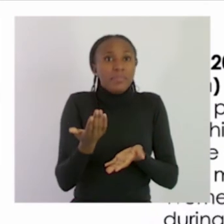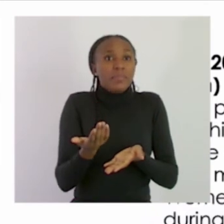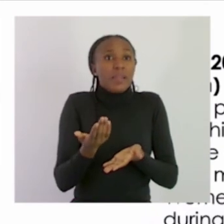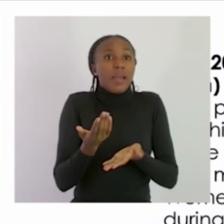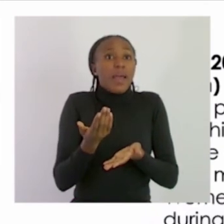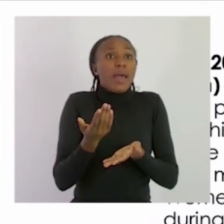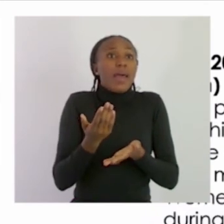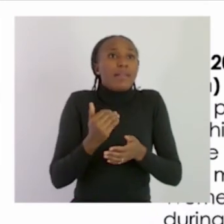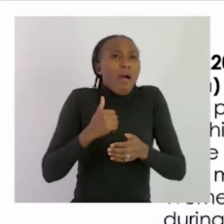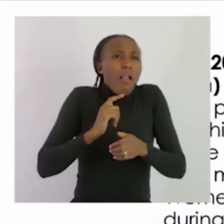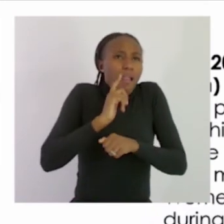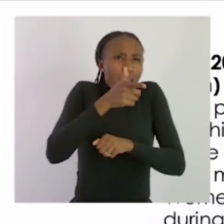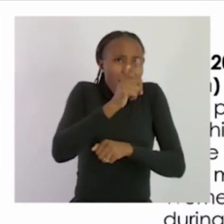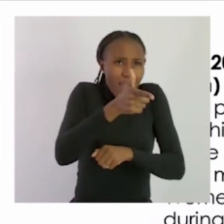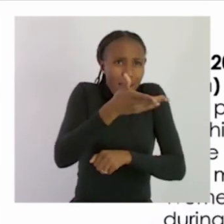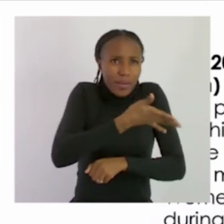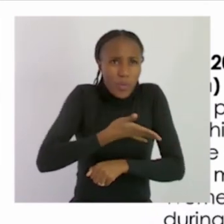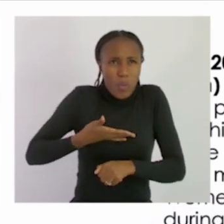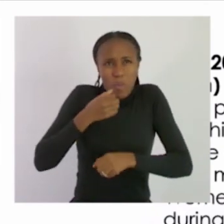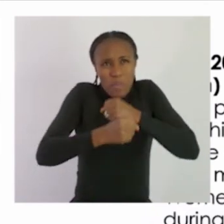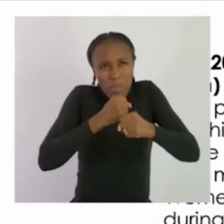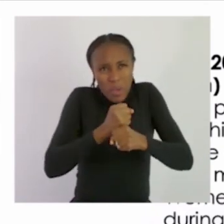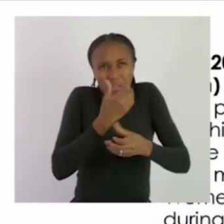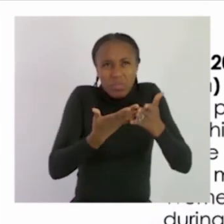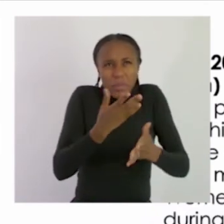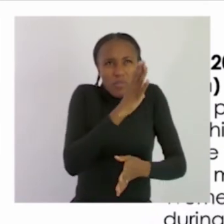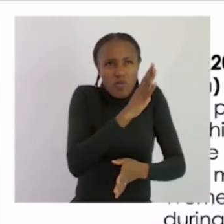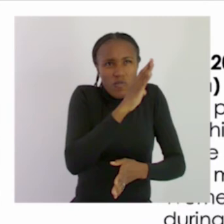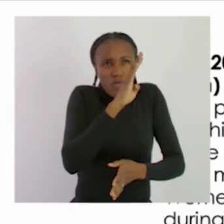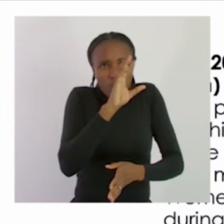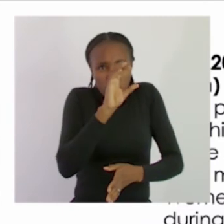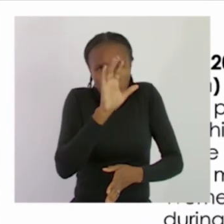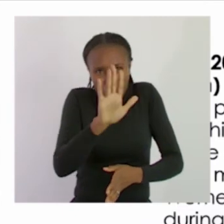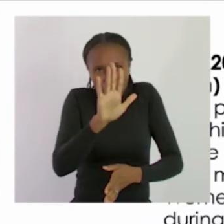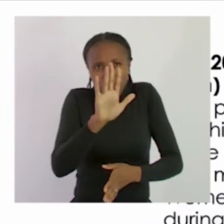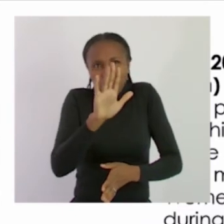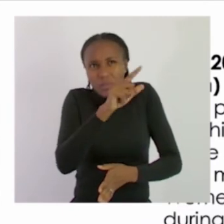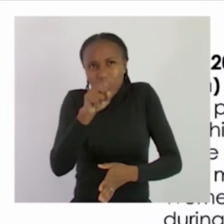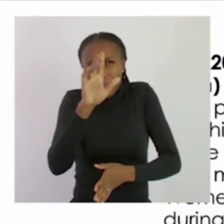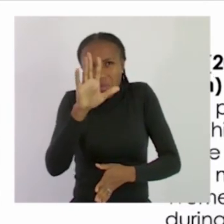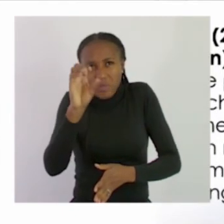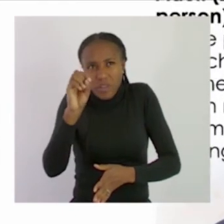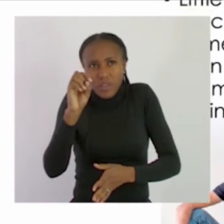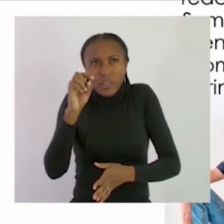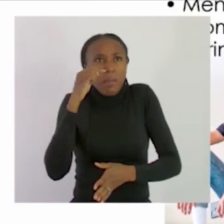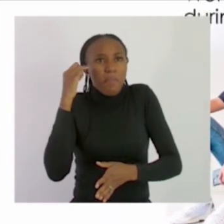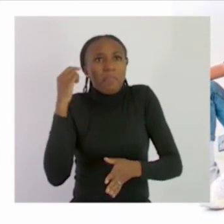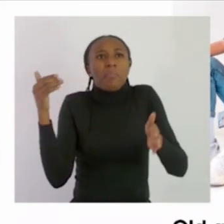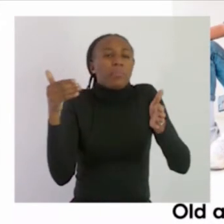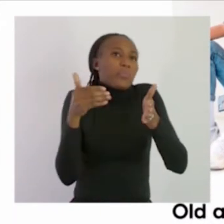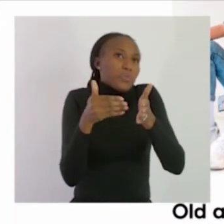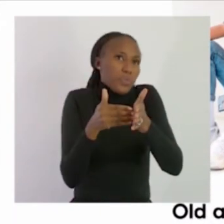also, women stop menstruating during menopause. Some of these things are also going to learn deeper about them